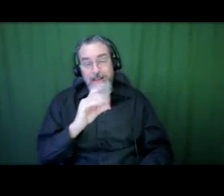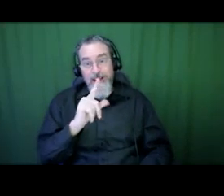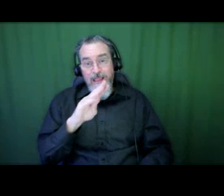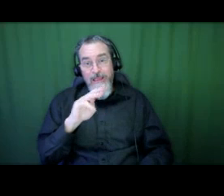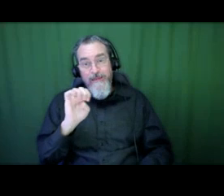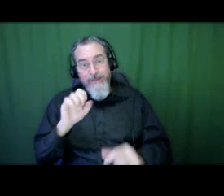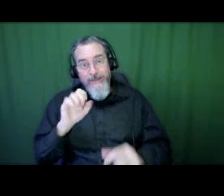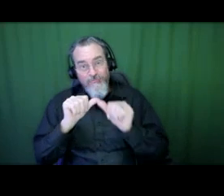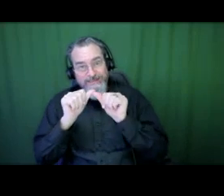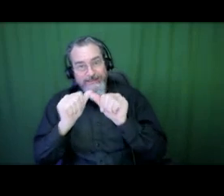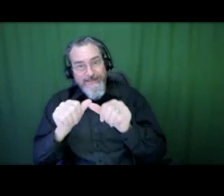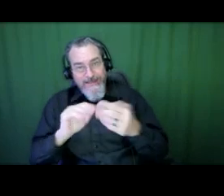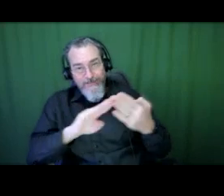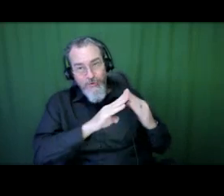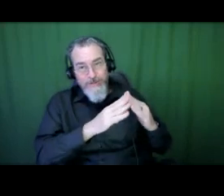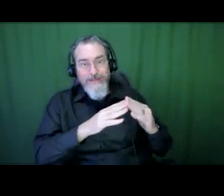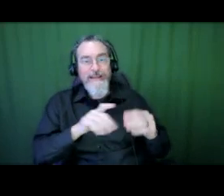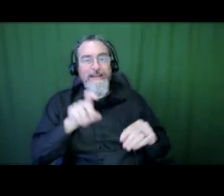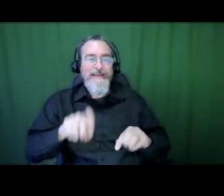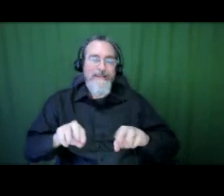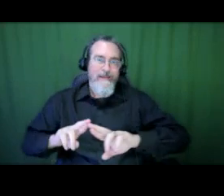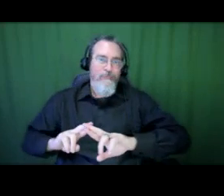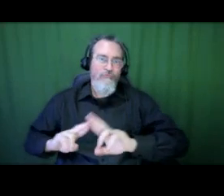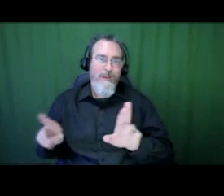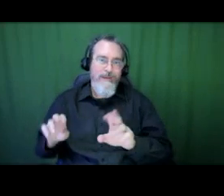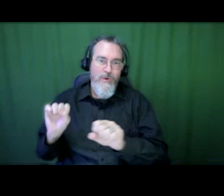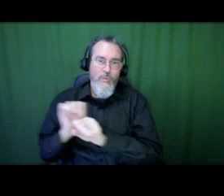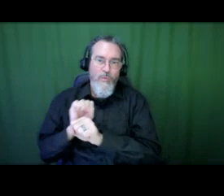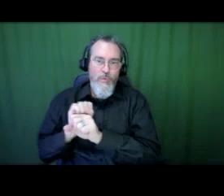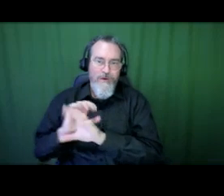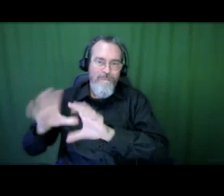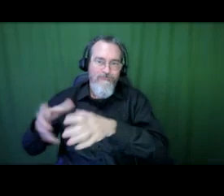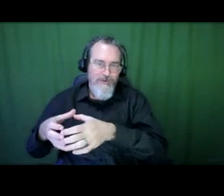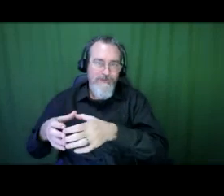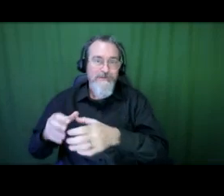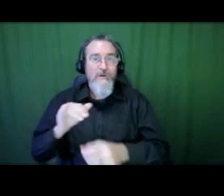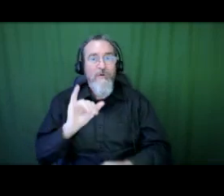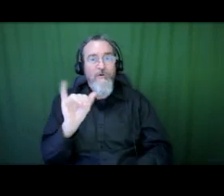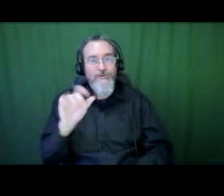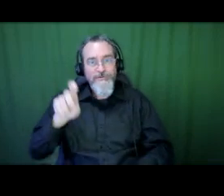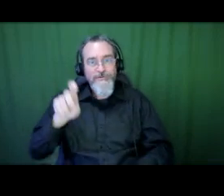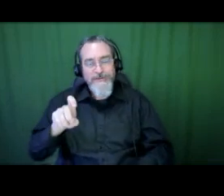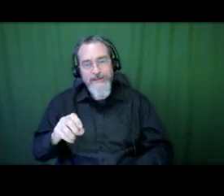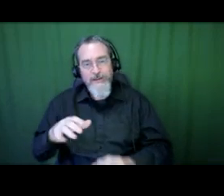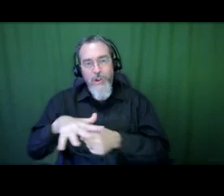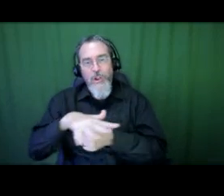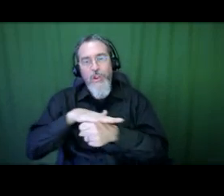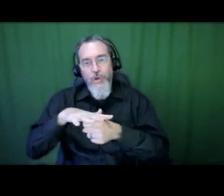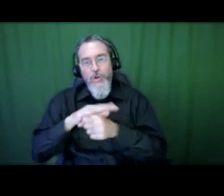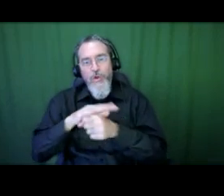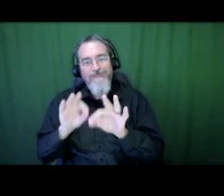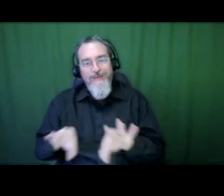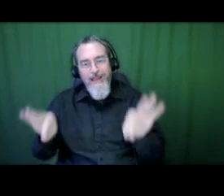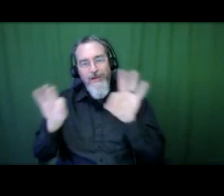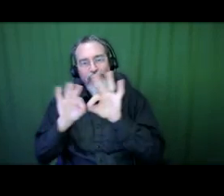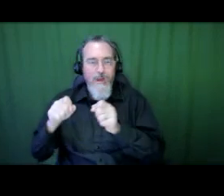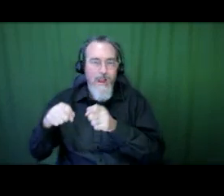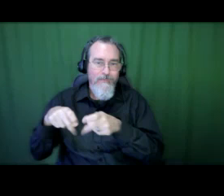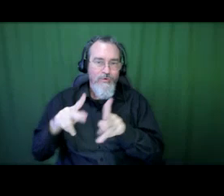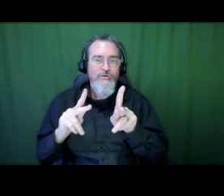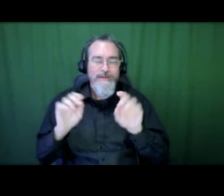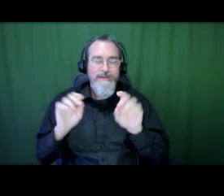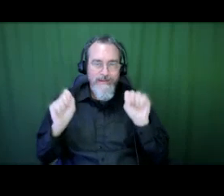by training, but really the approach that we're taking here is also empowered by local values and opportunities, really providing a training that allows our communities to